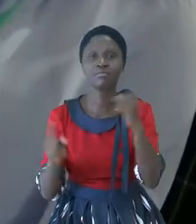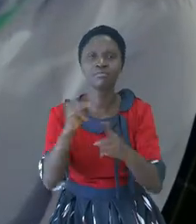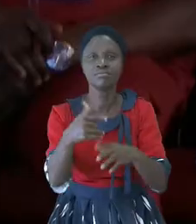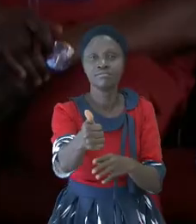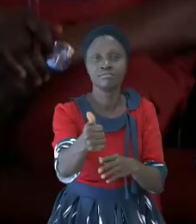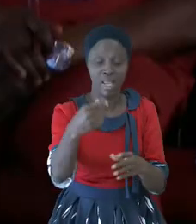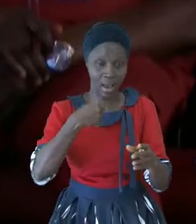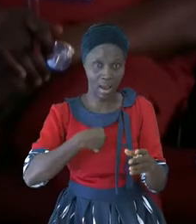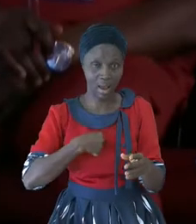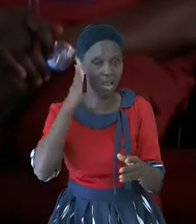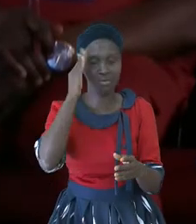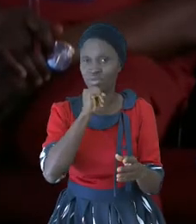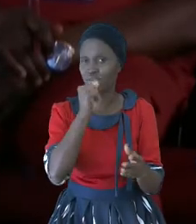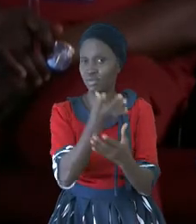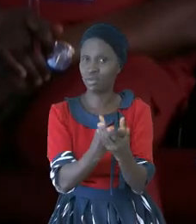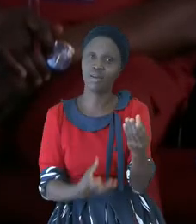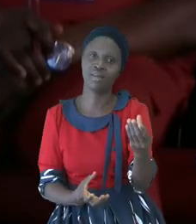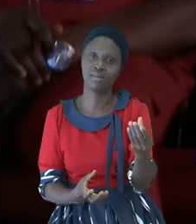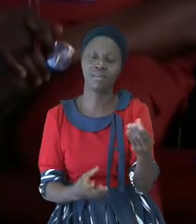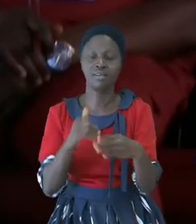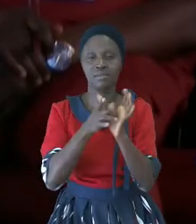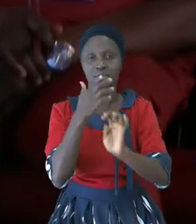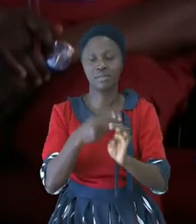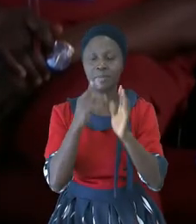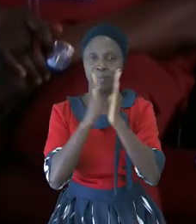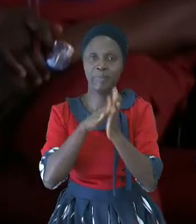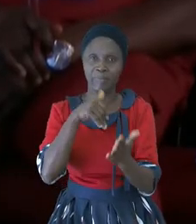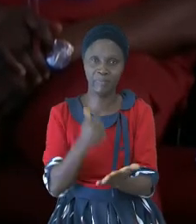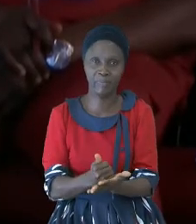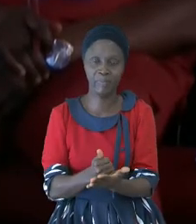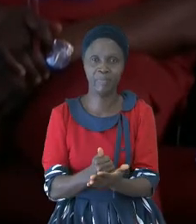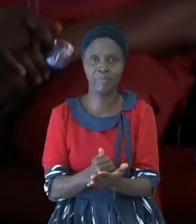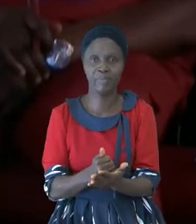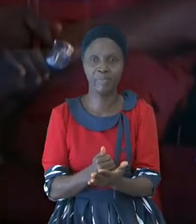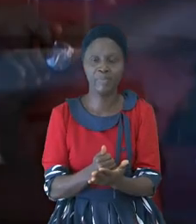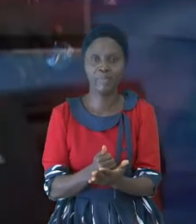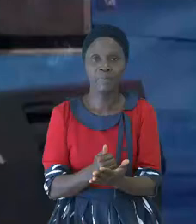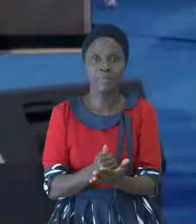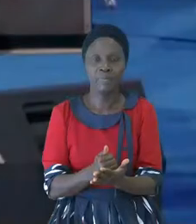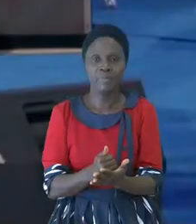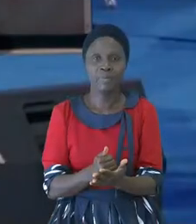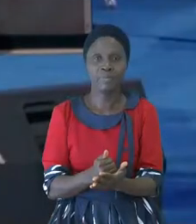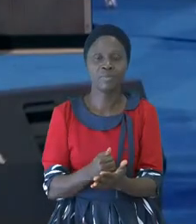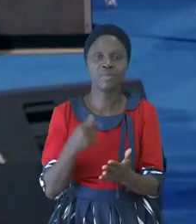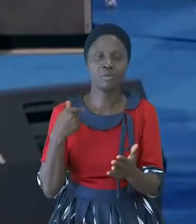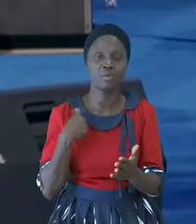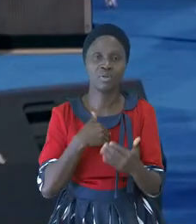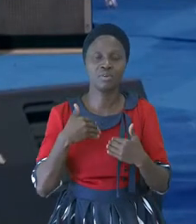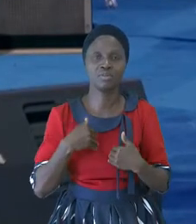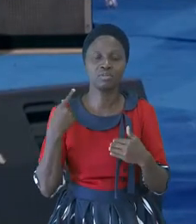lack. We have the preeminence and the provision of